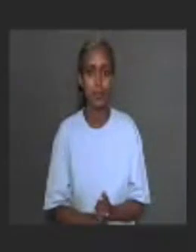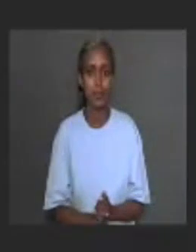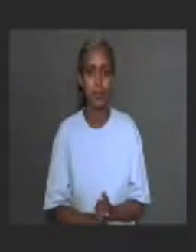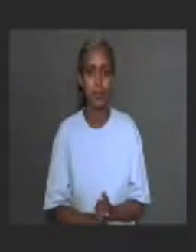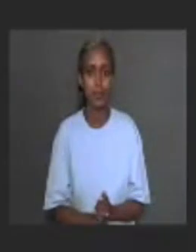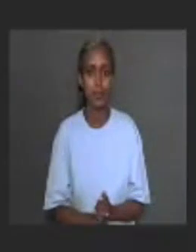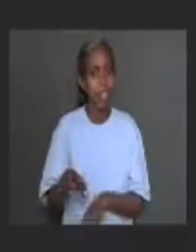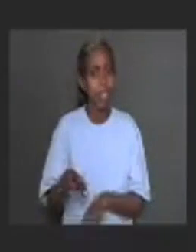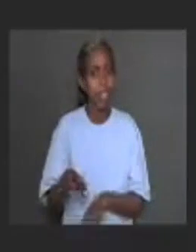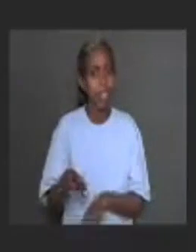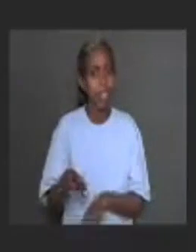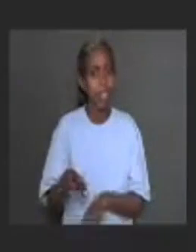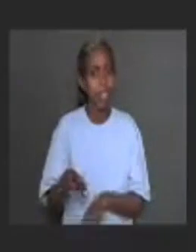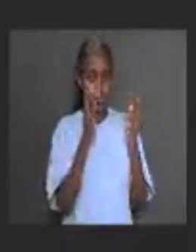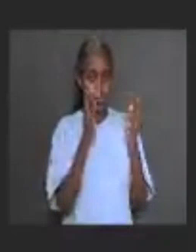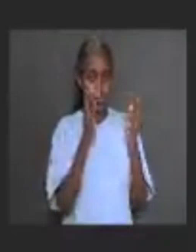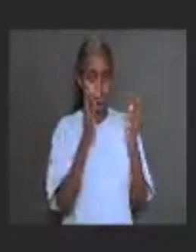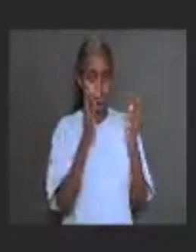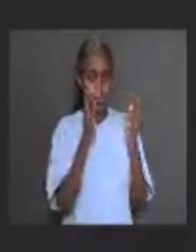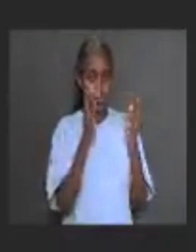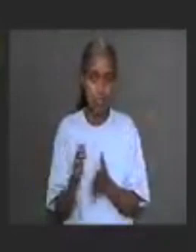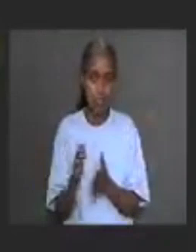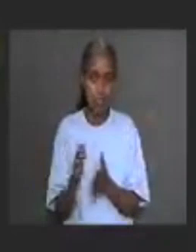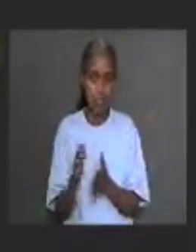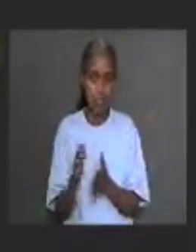Students, let's get ready.